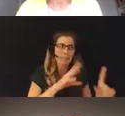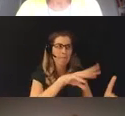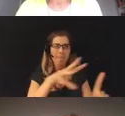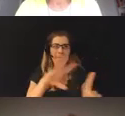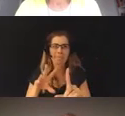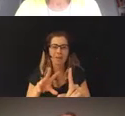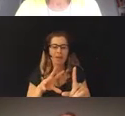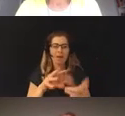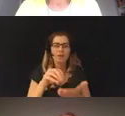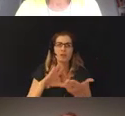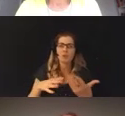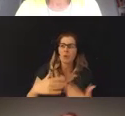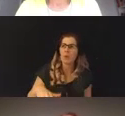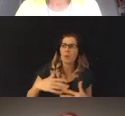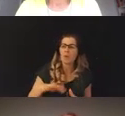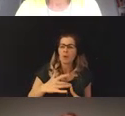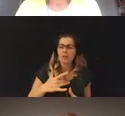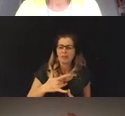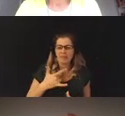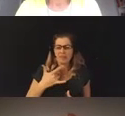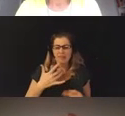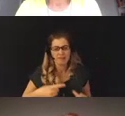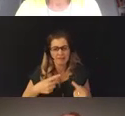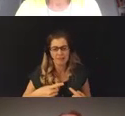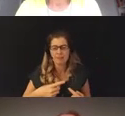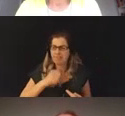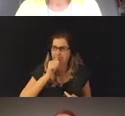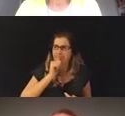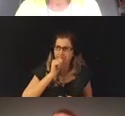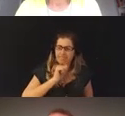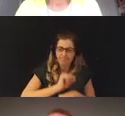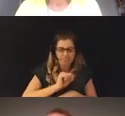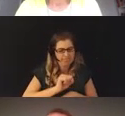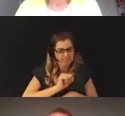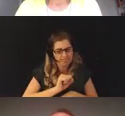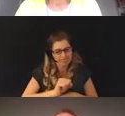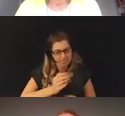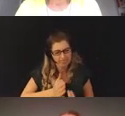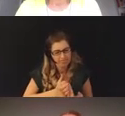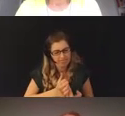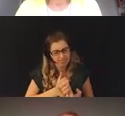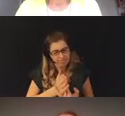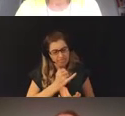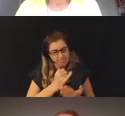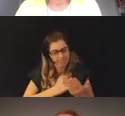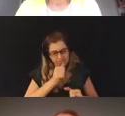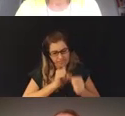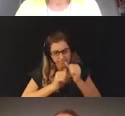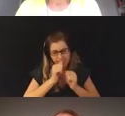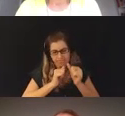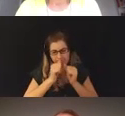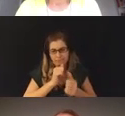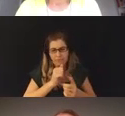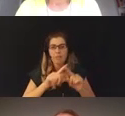did it empower them to work through their feelings and work through their grief through art making, but it also allowed them to take